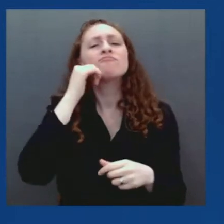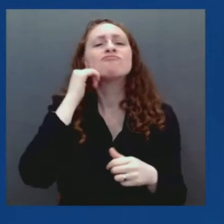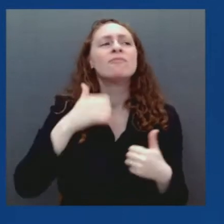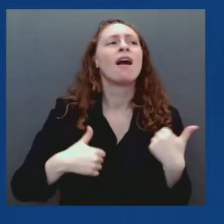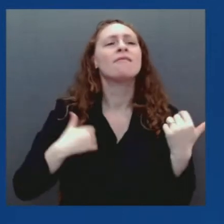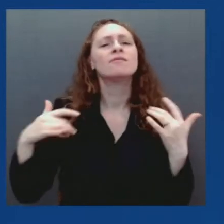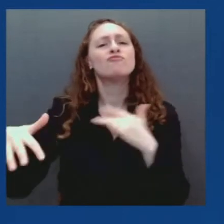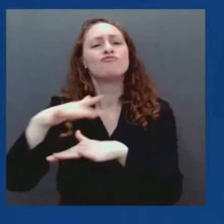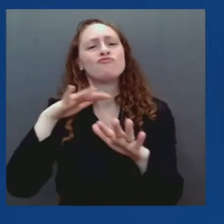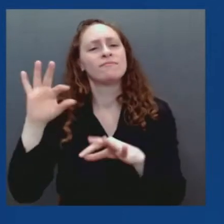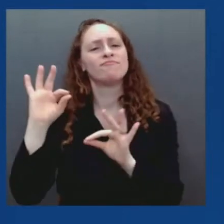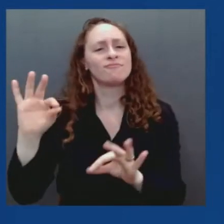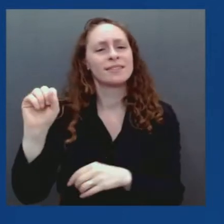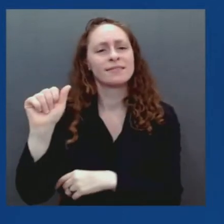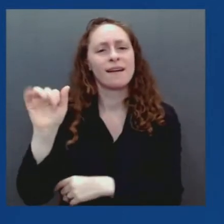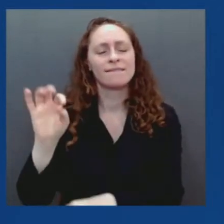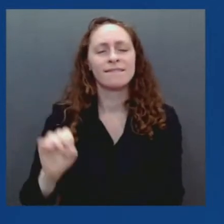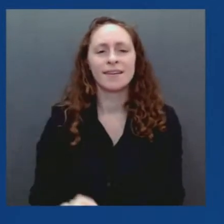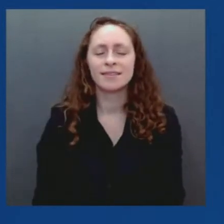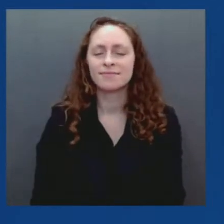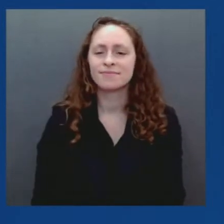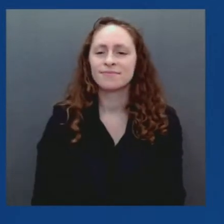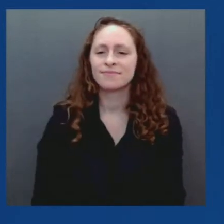Alex Tin at CBS.